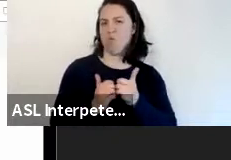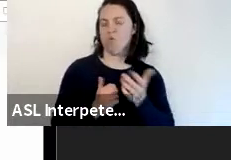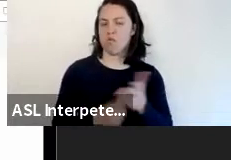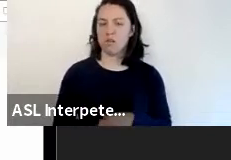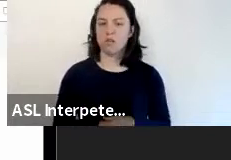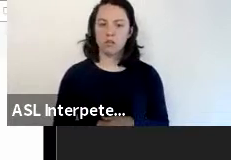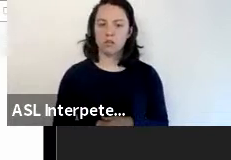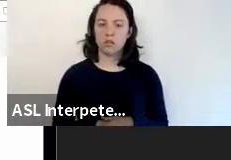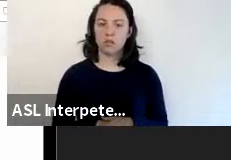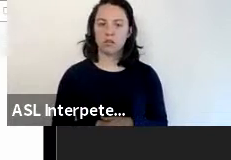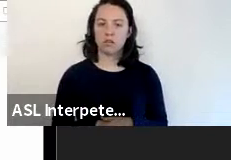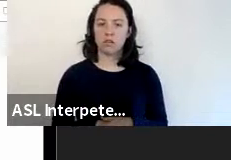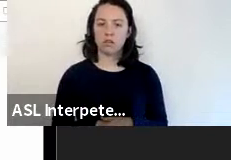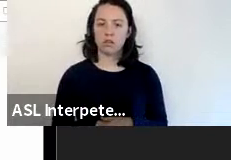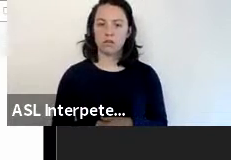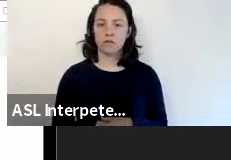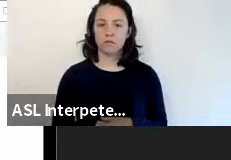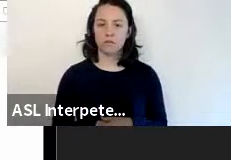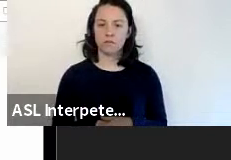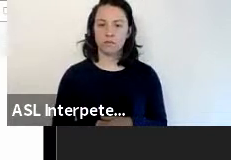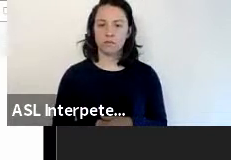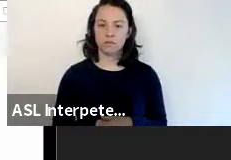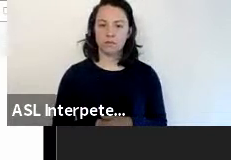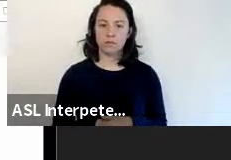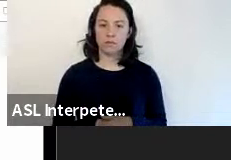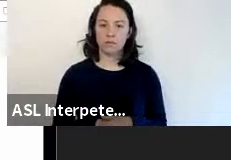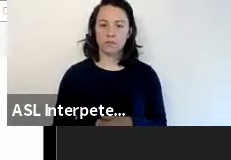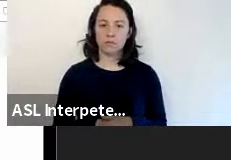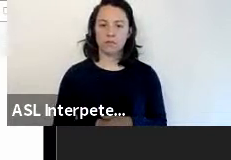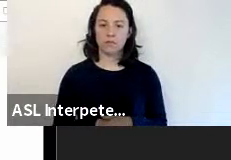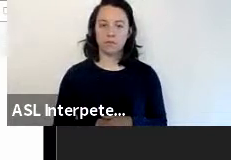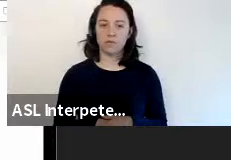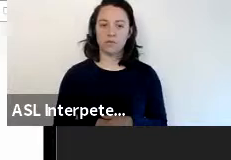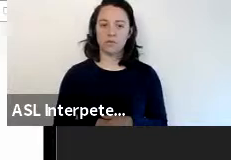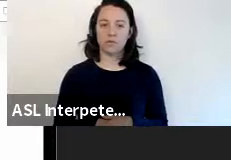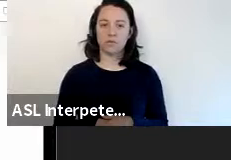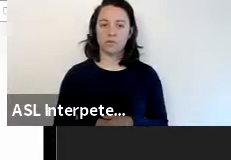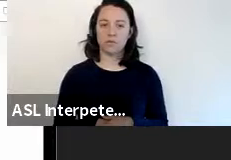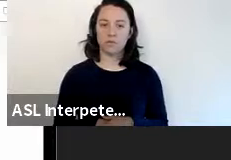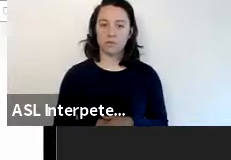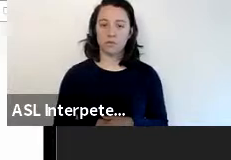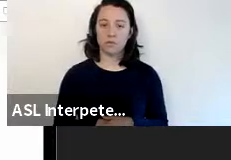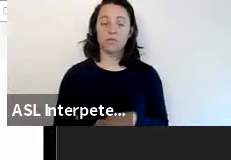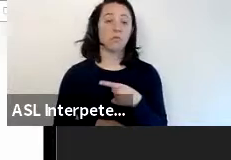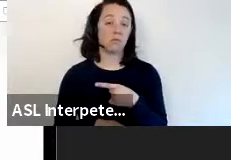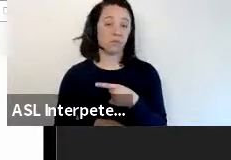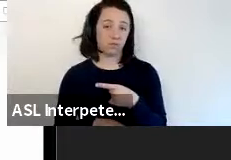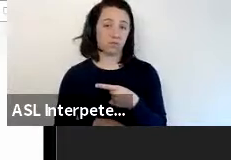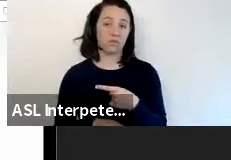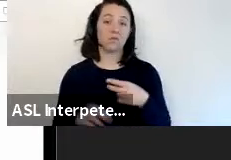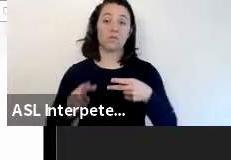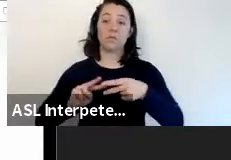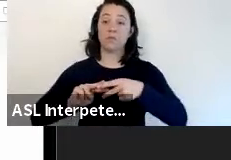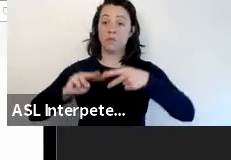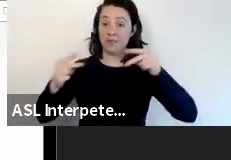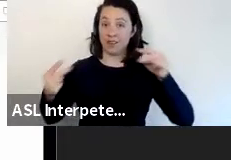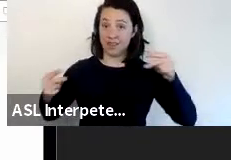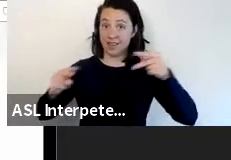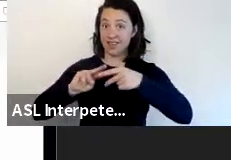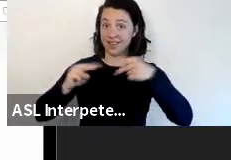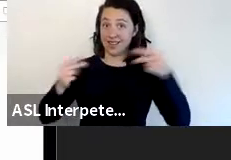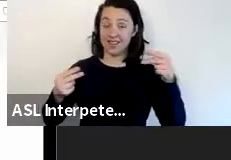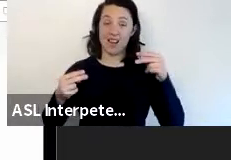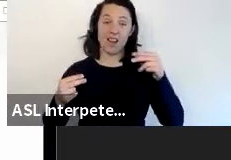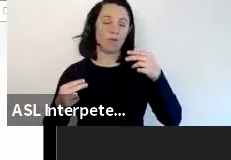they, in this particular case, they work by taking the genetic material that you get in the vaccine